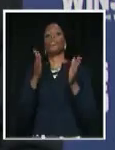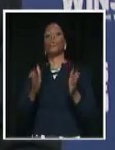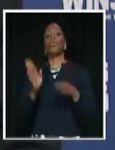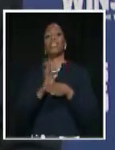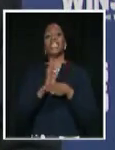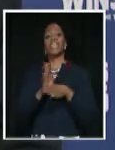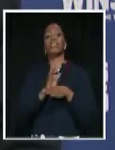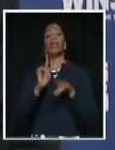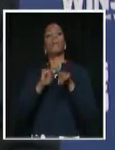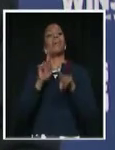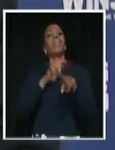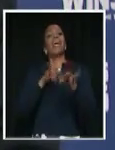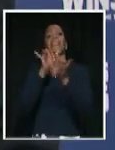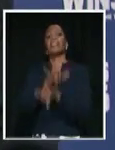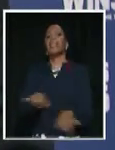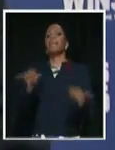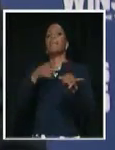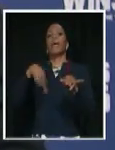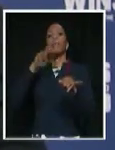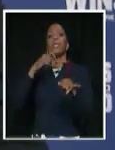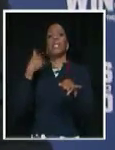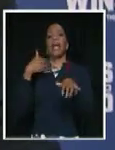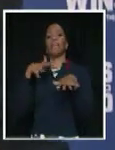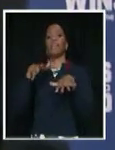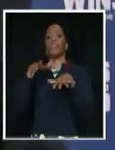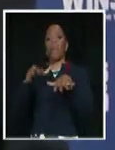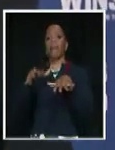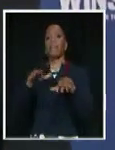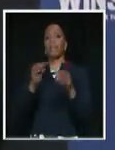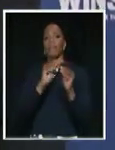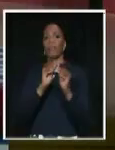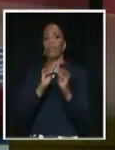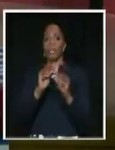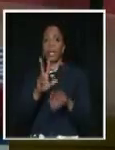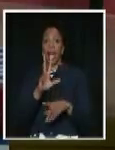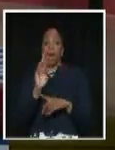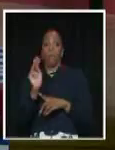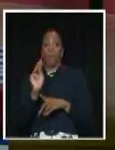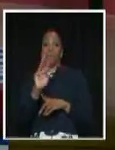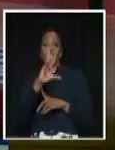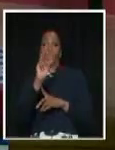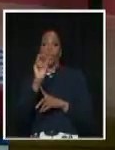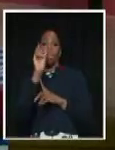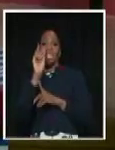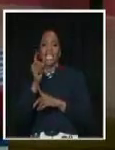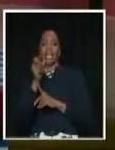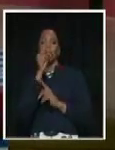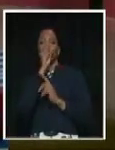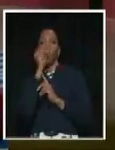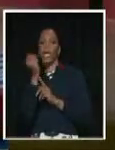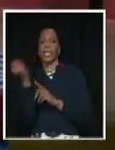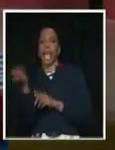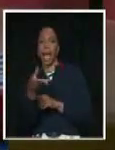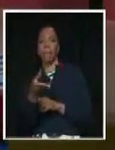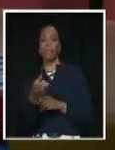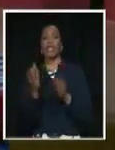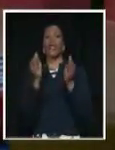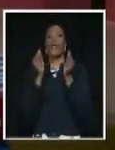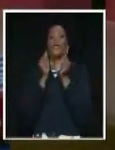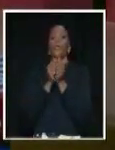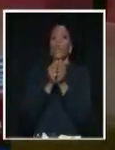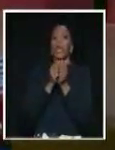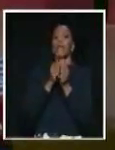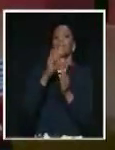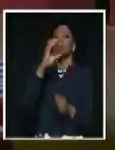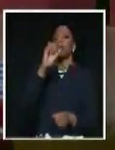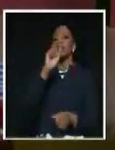need to get traffic moving around this island. Okay, split on that. 30 seconds for this one, gentlemen. Gambling. With the proliferation of racinos